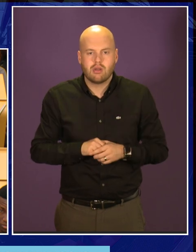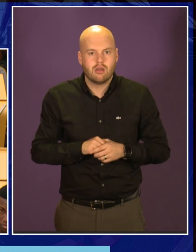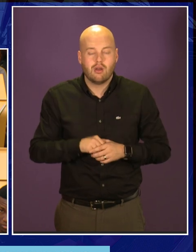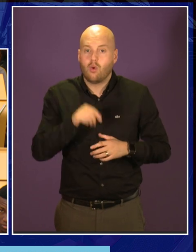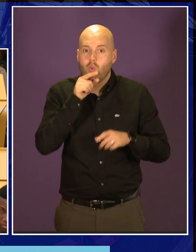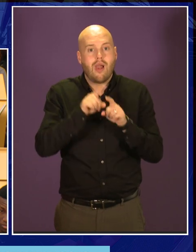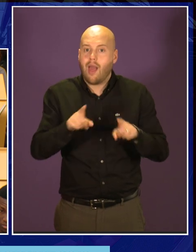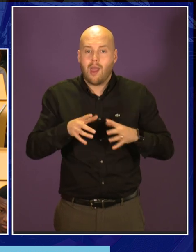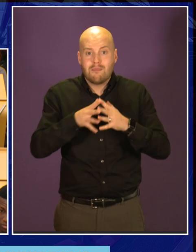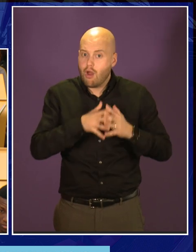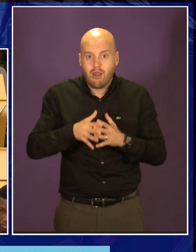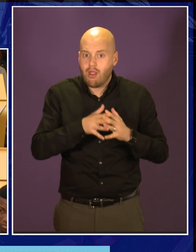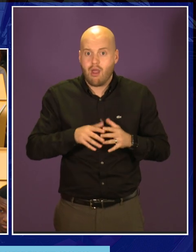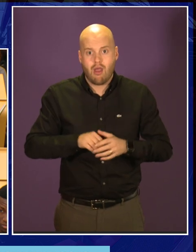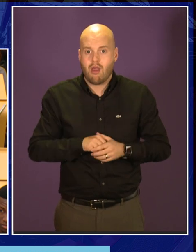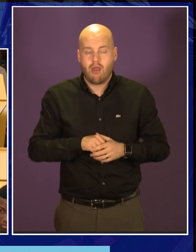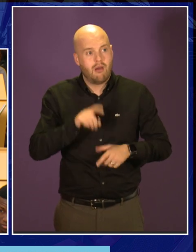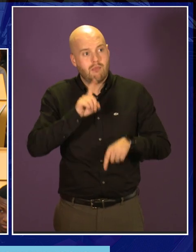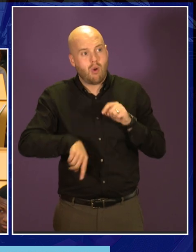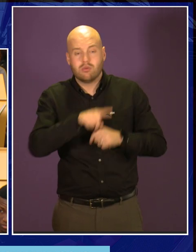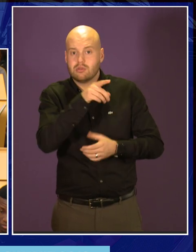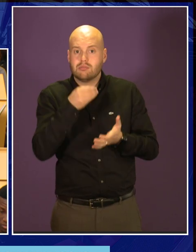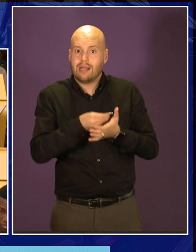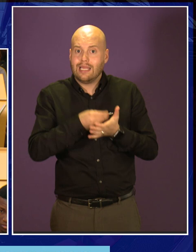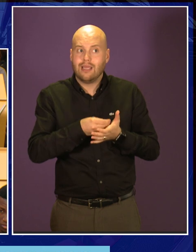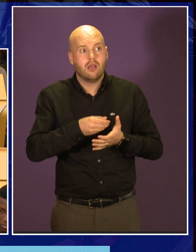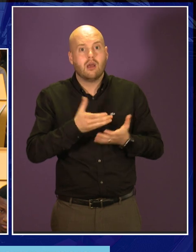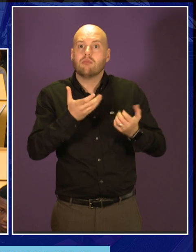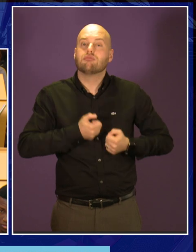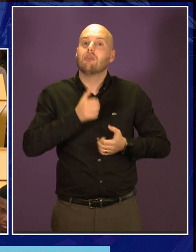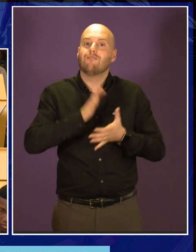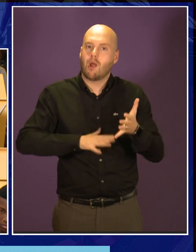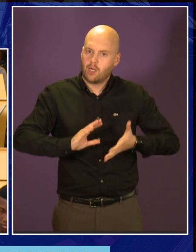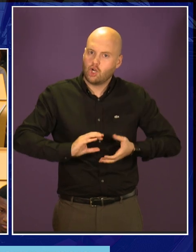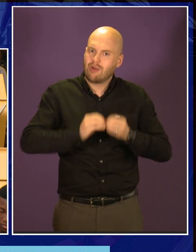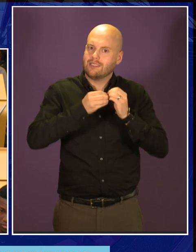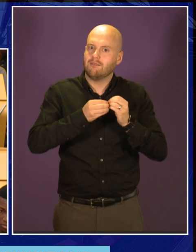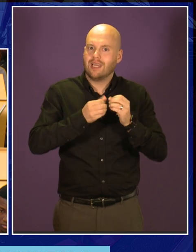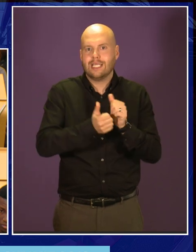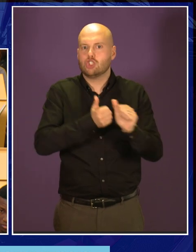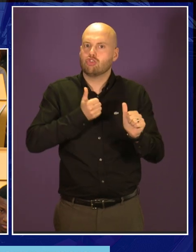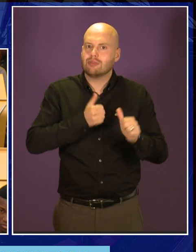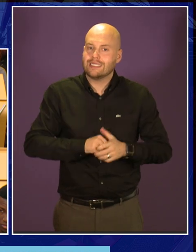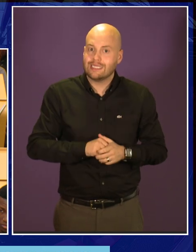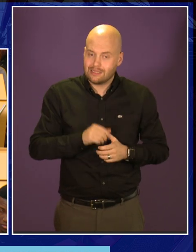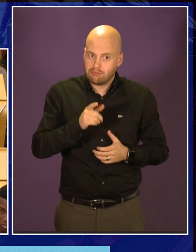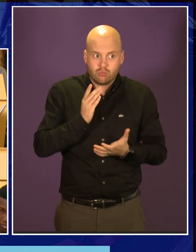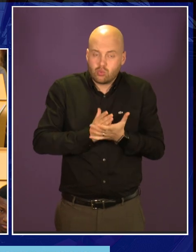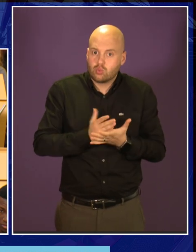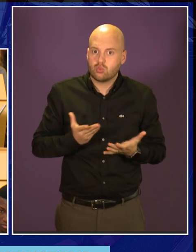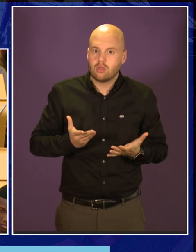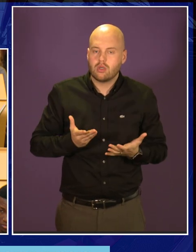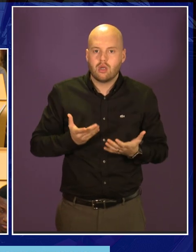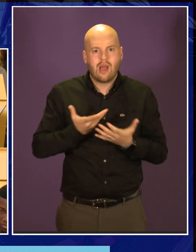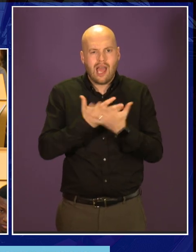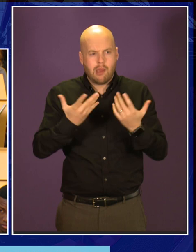America gets most of its revenue from the creative industry. We all know that as a fact of life. How many of us are now investing in